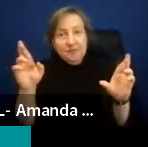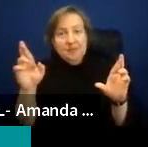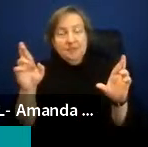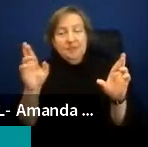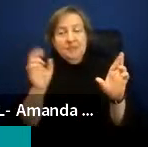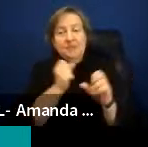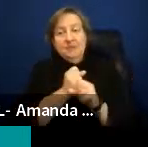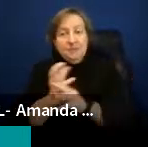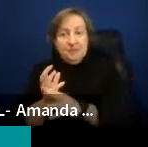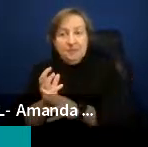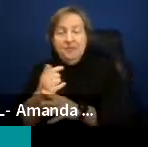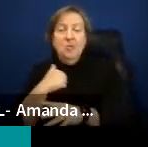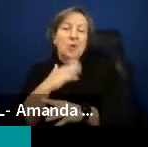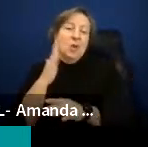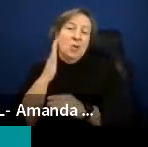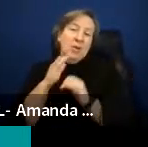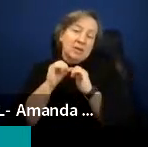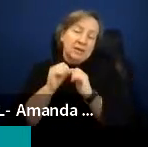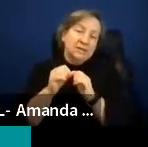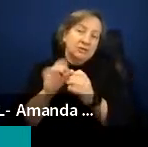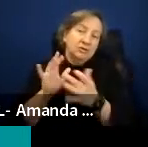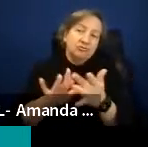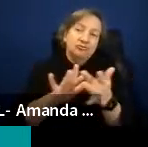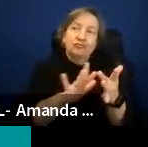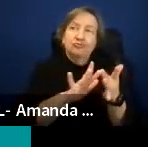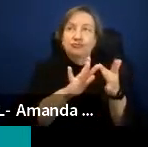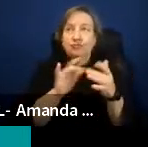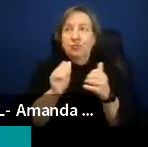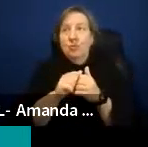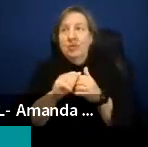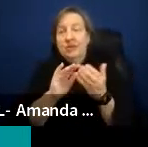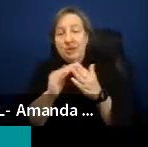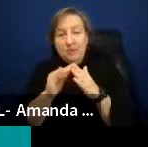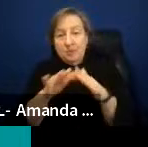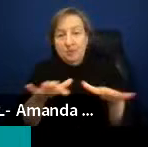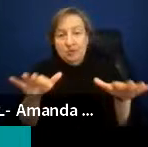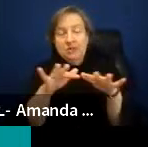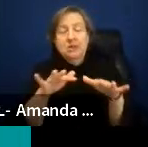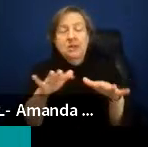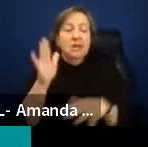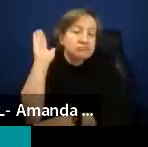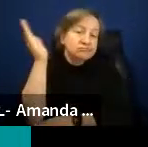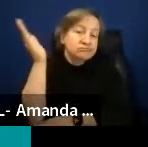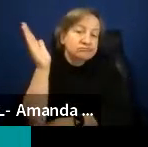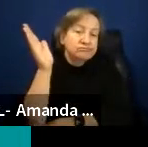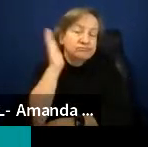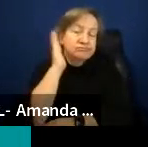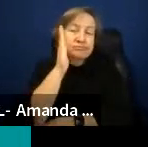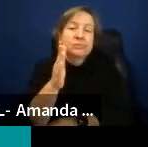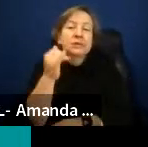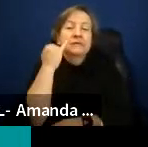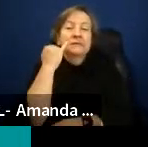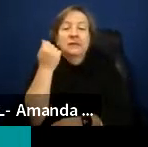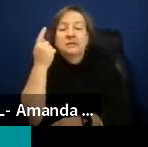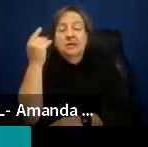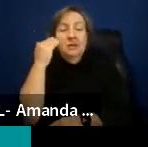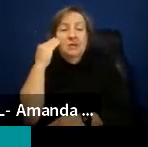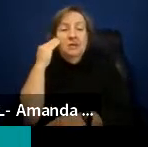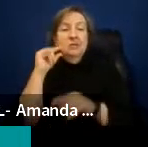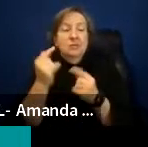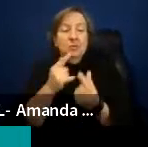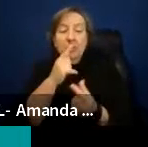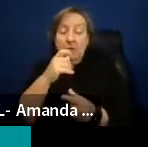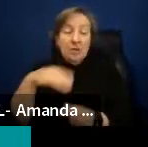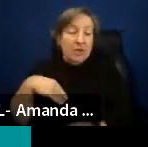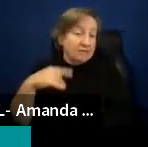going to continue to do outreach into the community and make presentations. So if anyone knows a group that hasn't